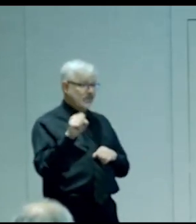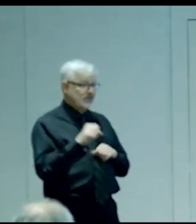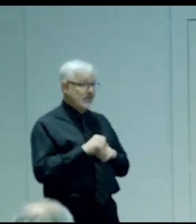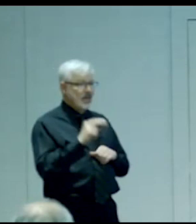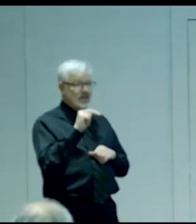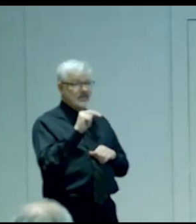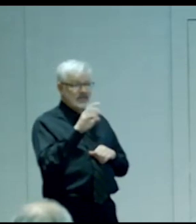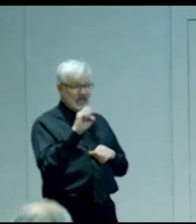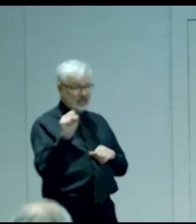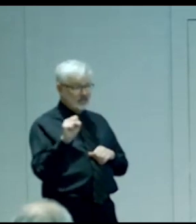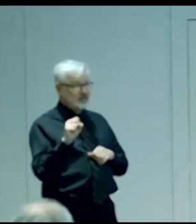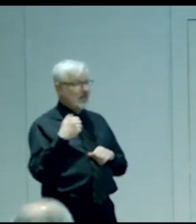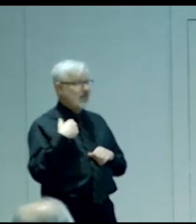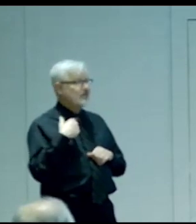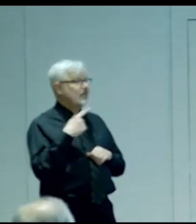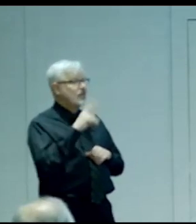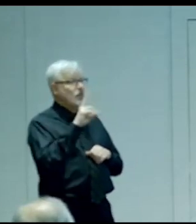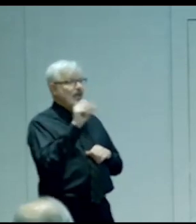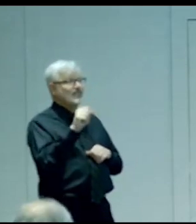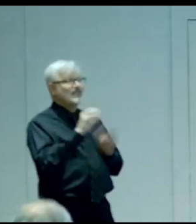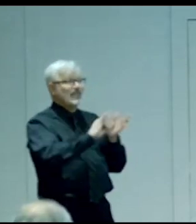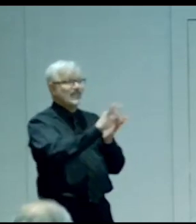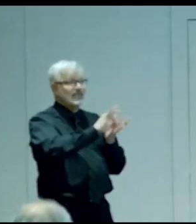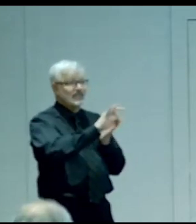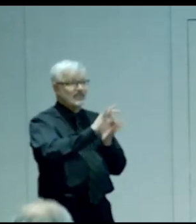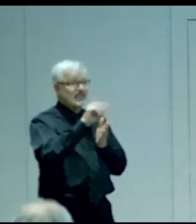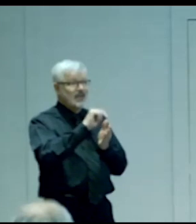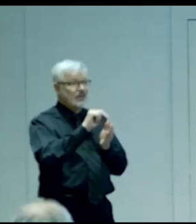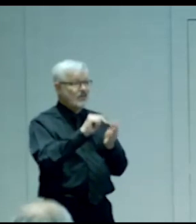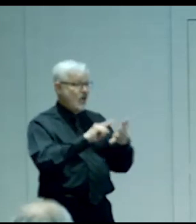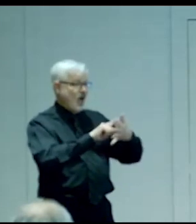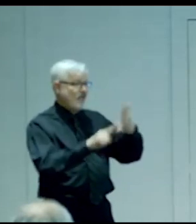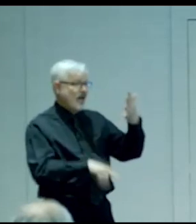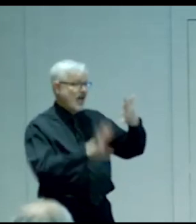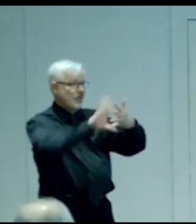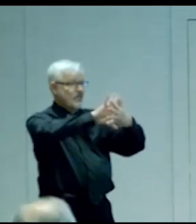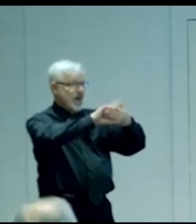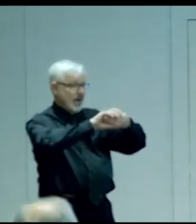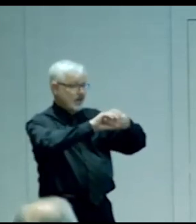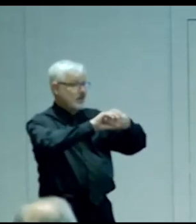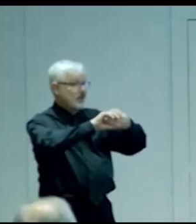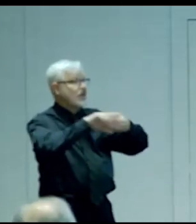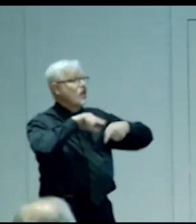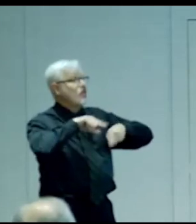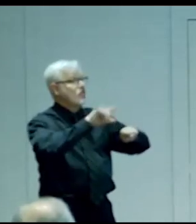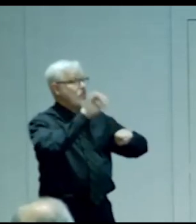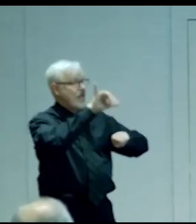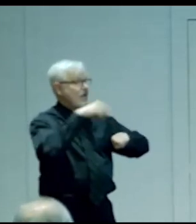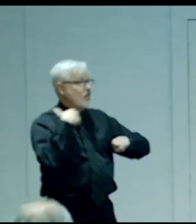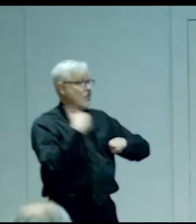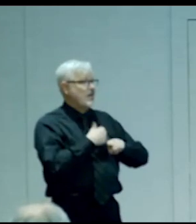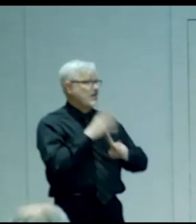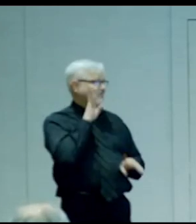data, and U.S. Census data. Combine all 5 of those. And through that, we were able to come up with